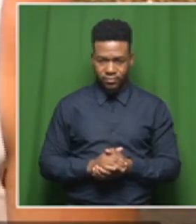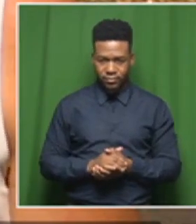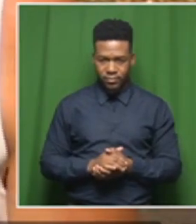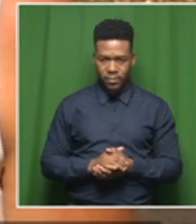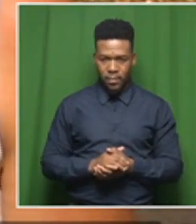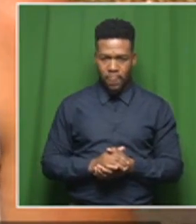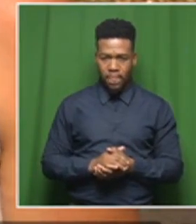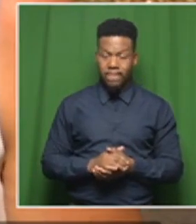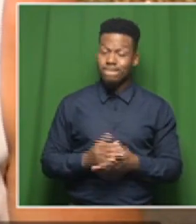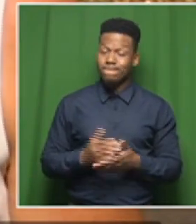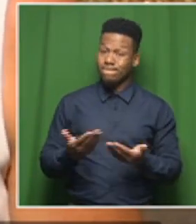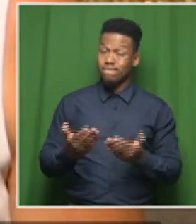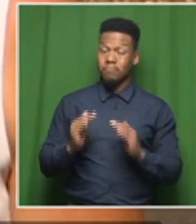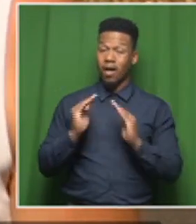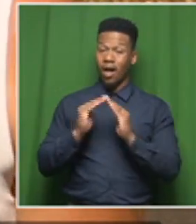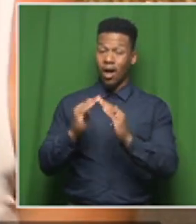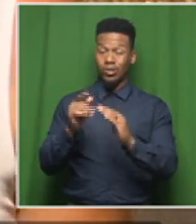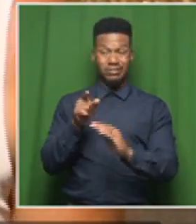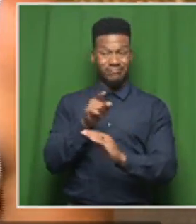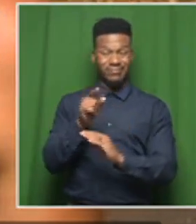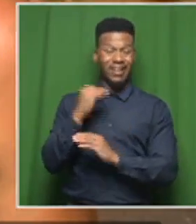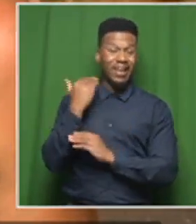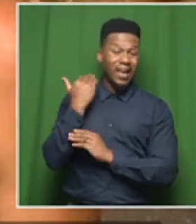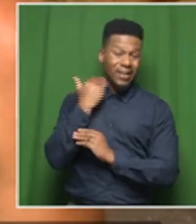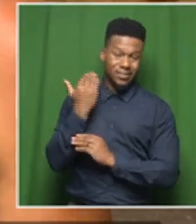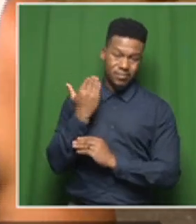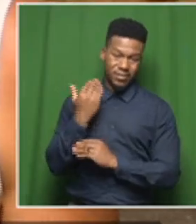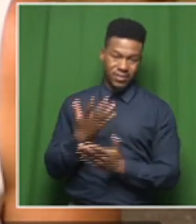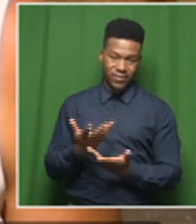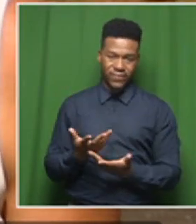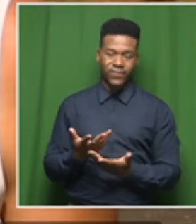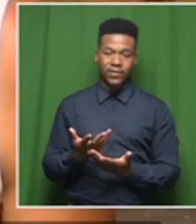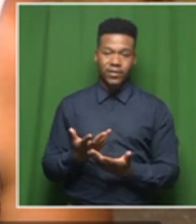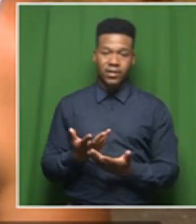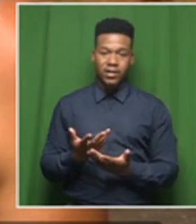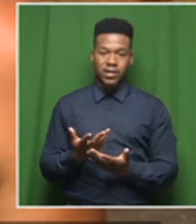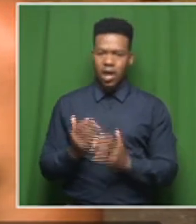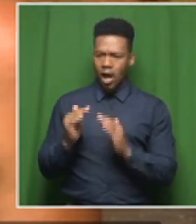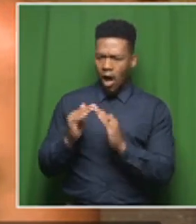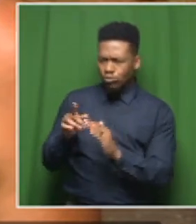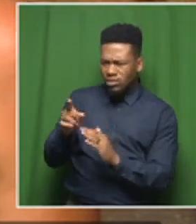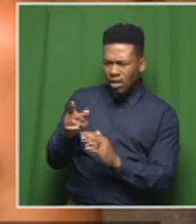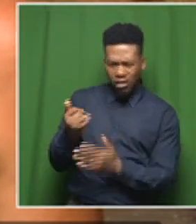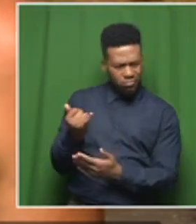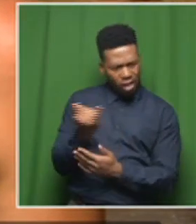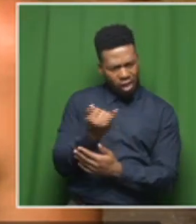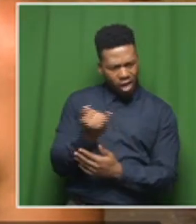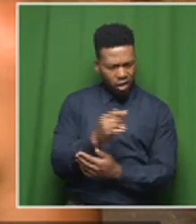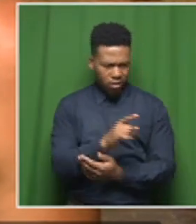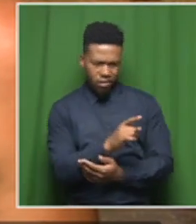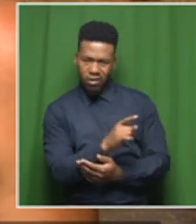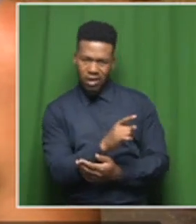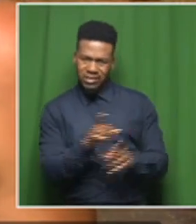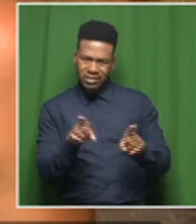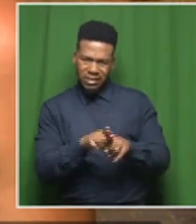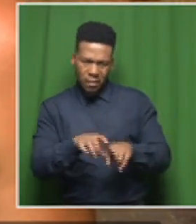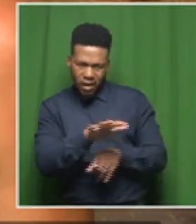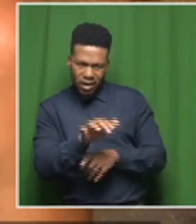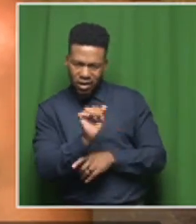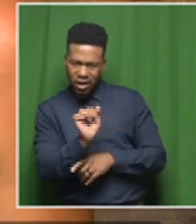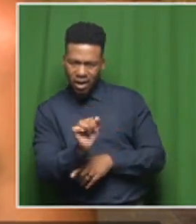priced or secondly, and why? Because the other houses similar to yours in your same area